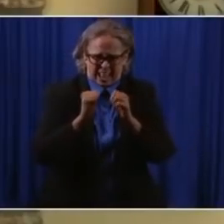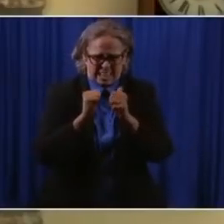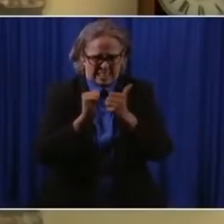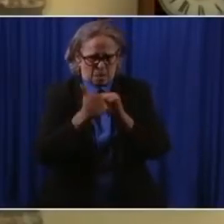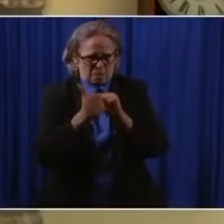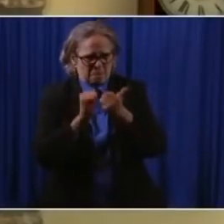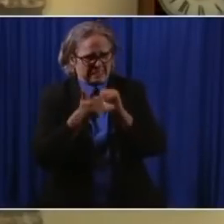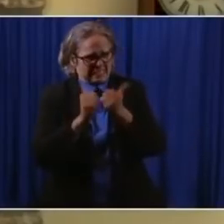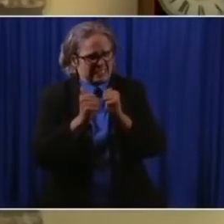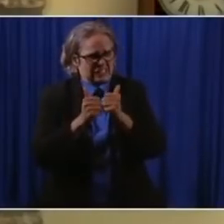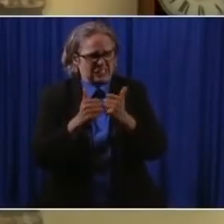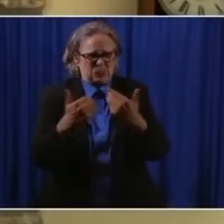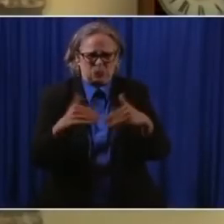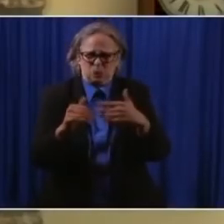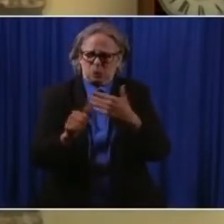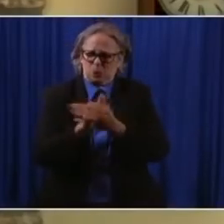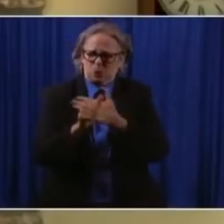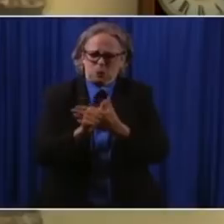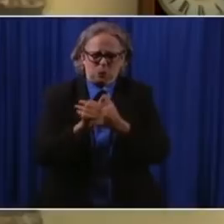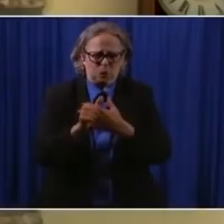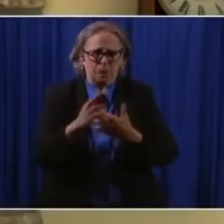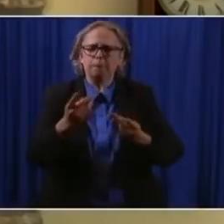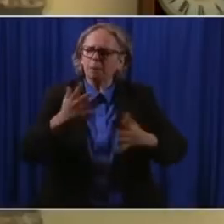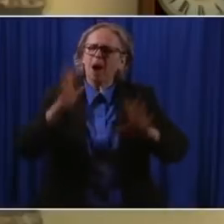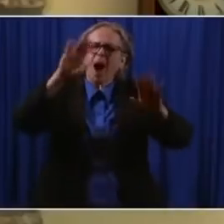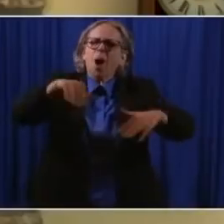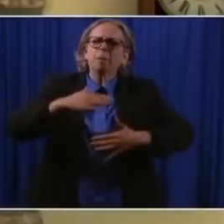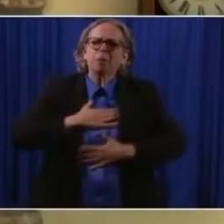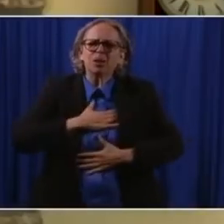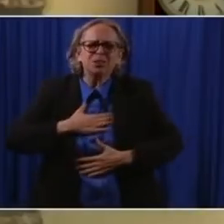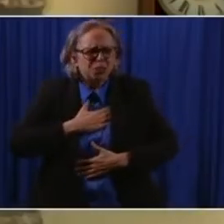something that people enjoy. I know the young people enjoy doing it.